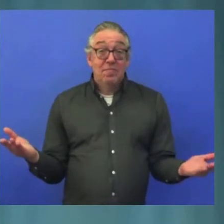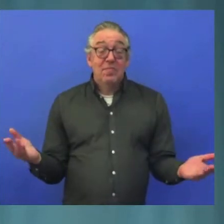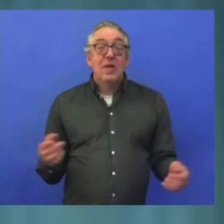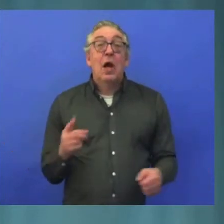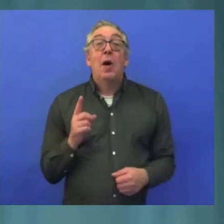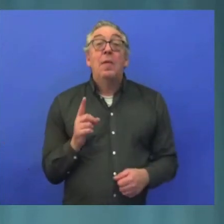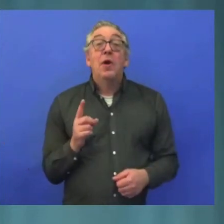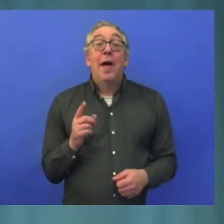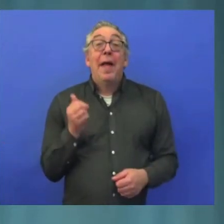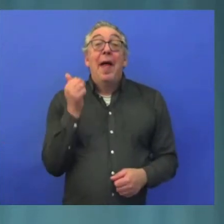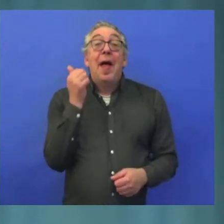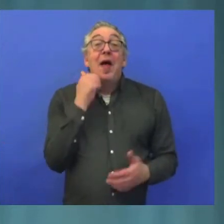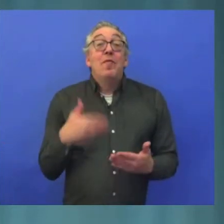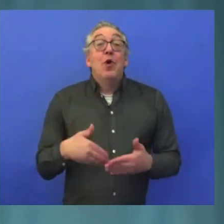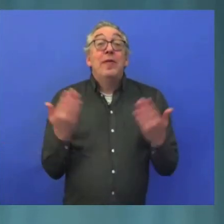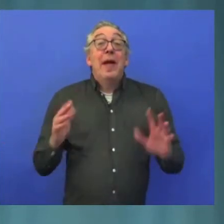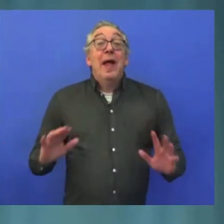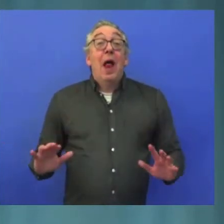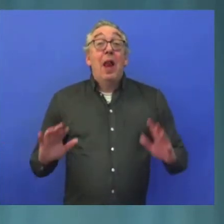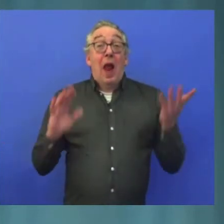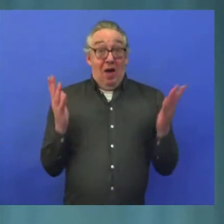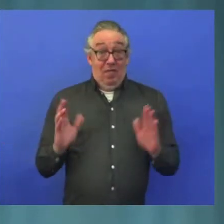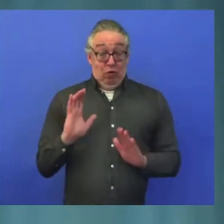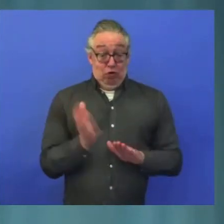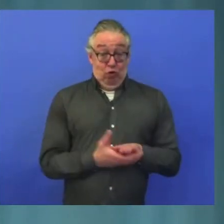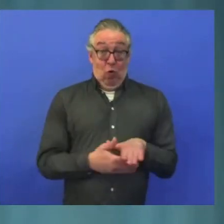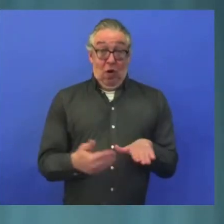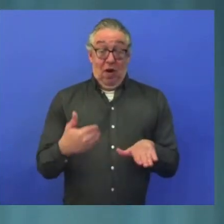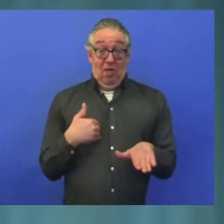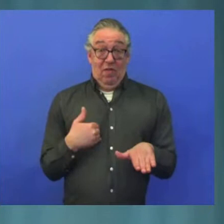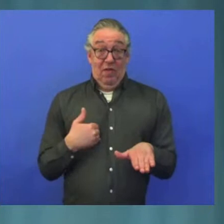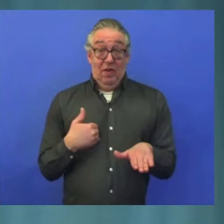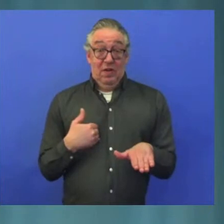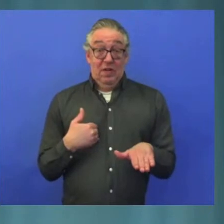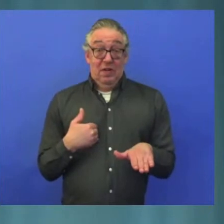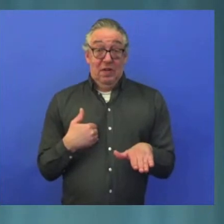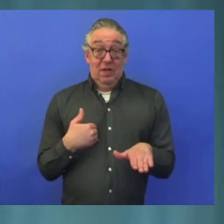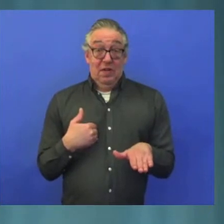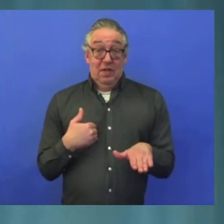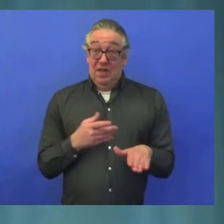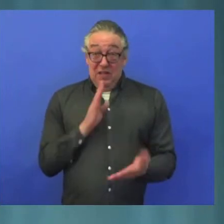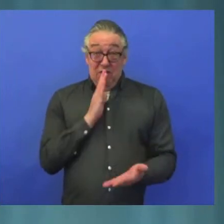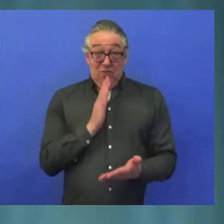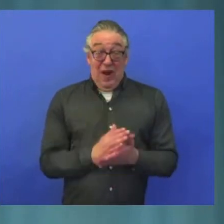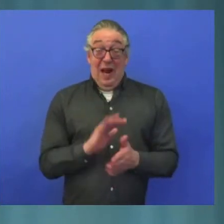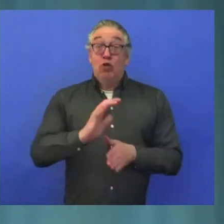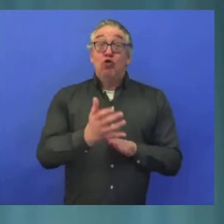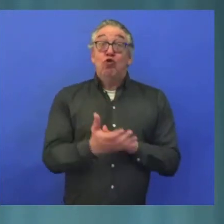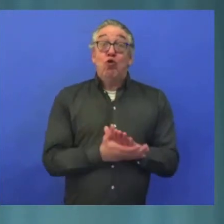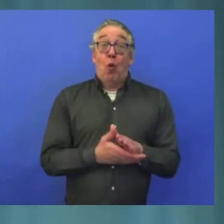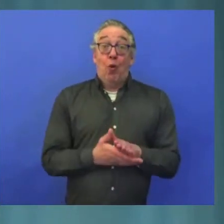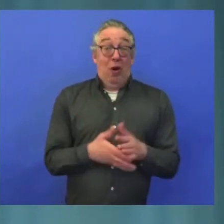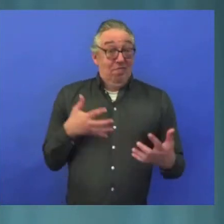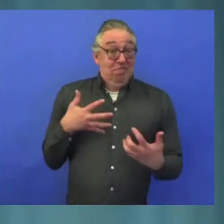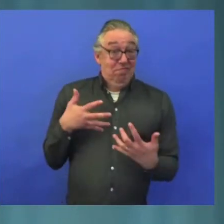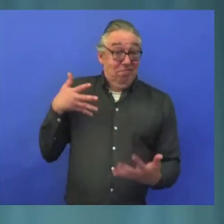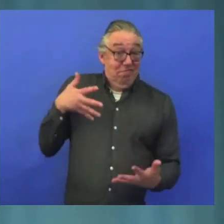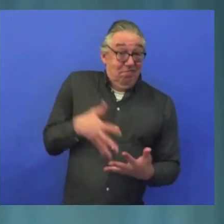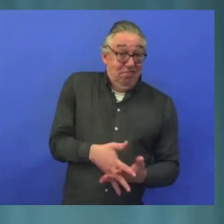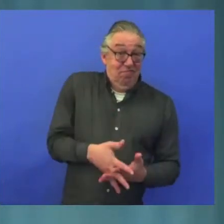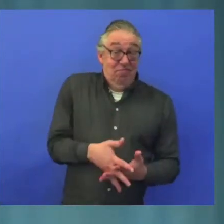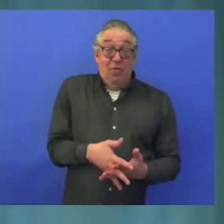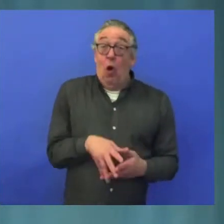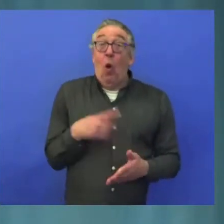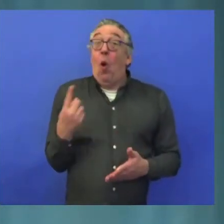it. And the shoe is the deepest integration in the daily life. They are showing always in the right direction,